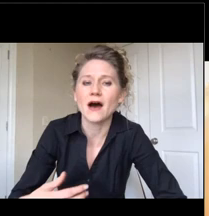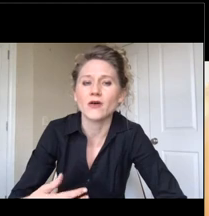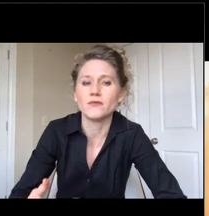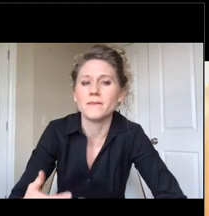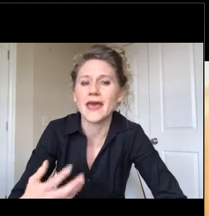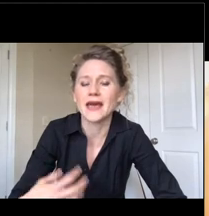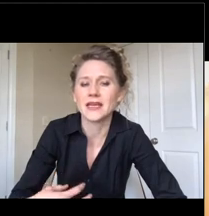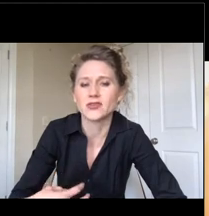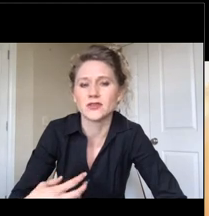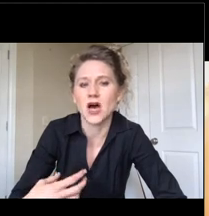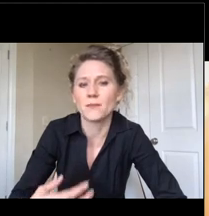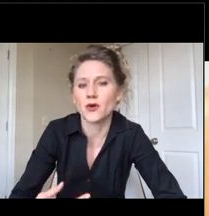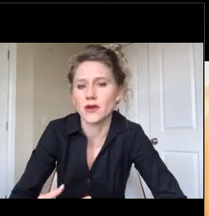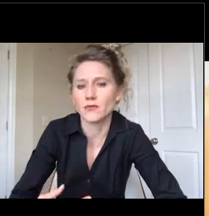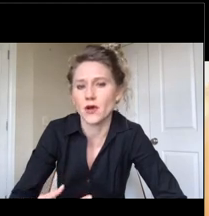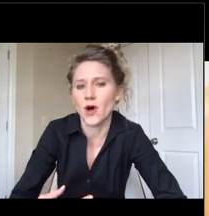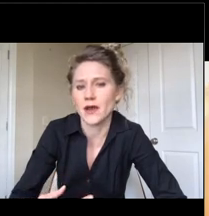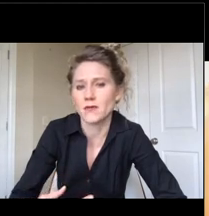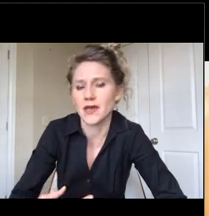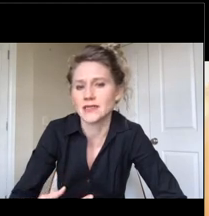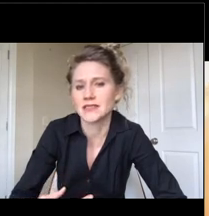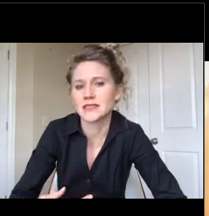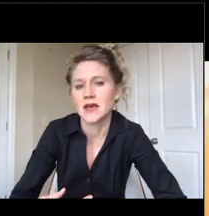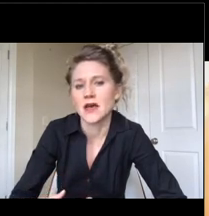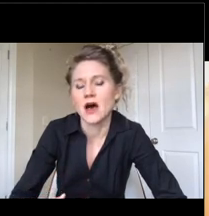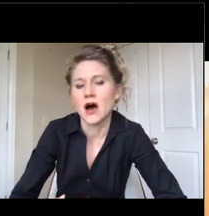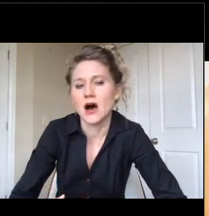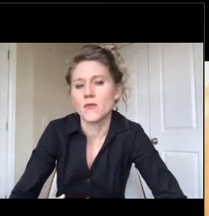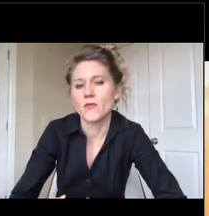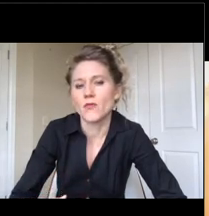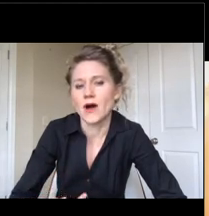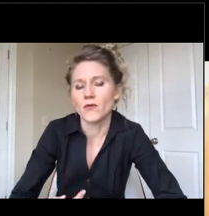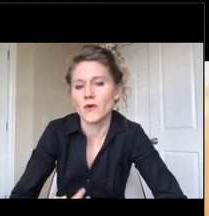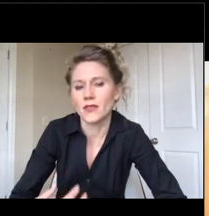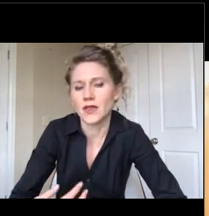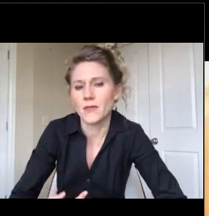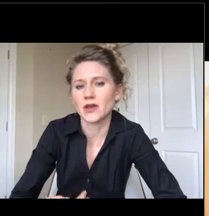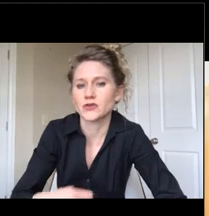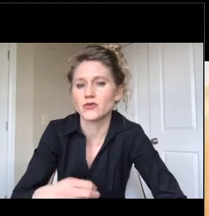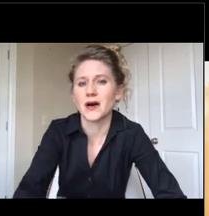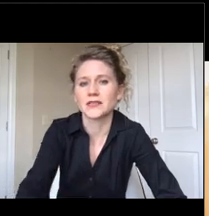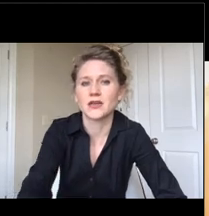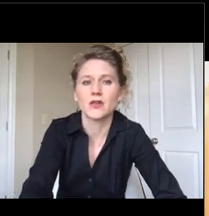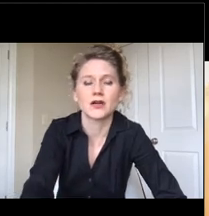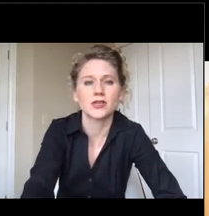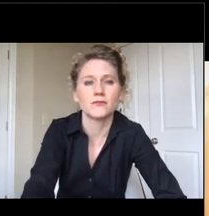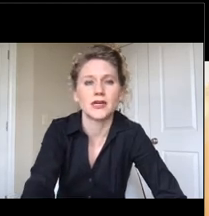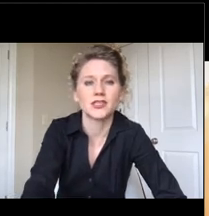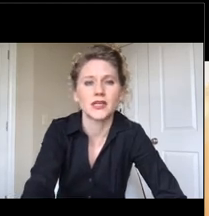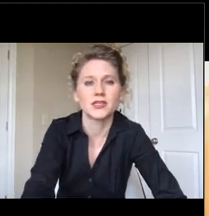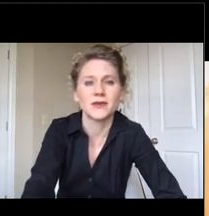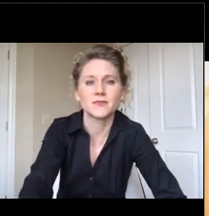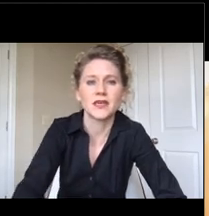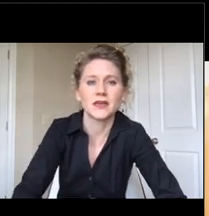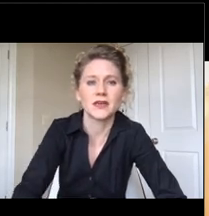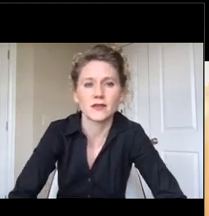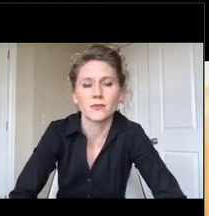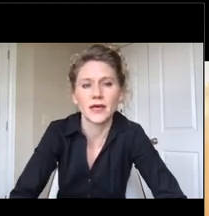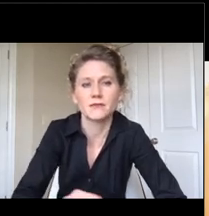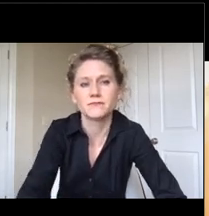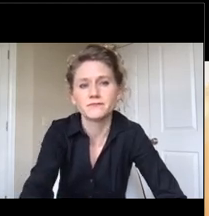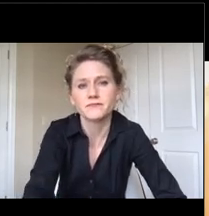or how you manage those upgrade requirements while thinking about your toolbox and your long-term budgeting. Do you mind